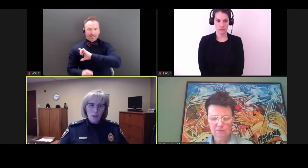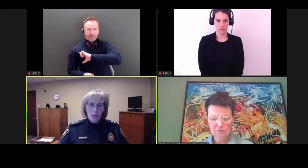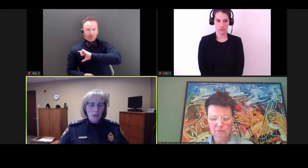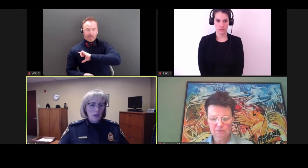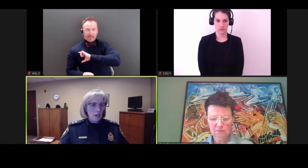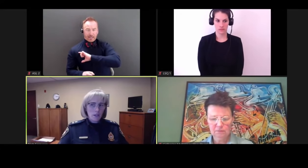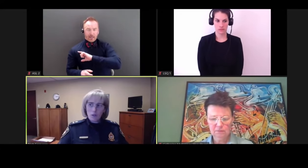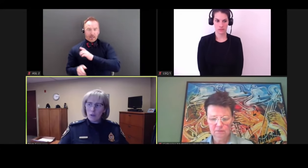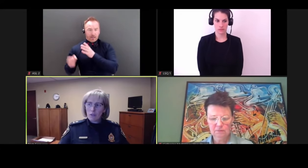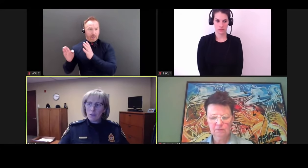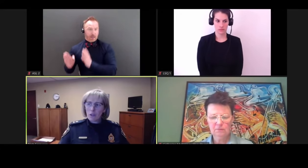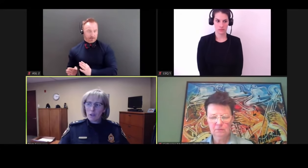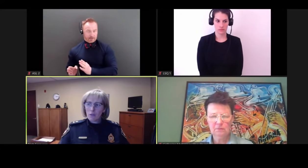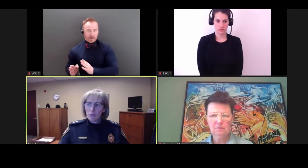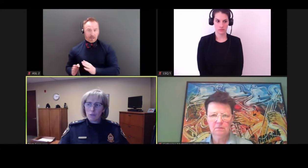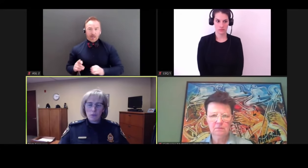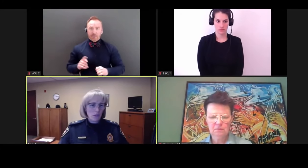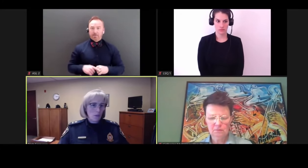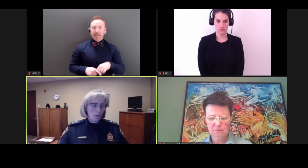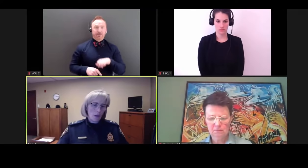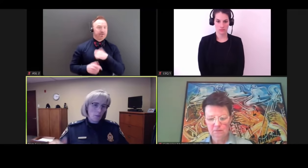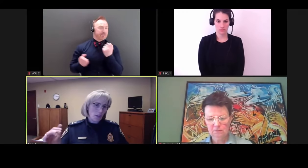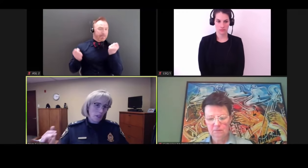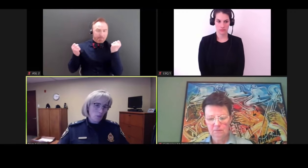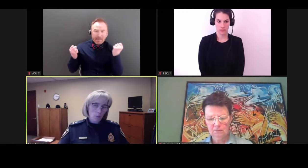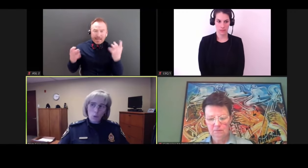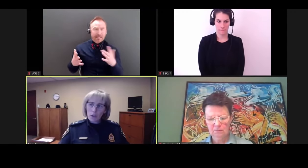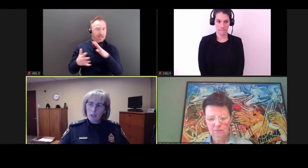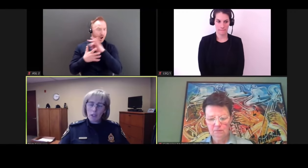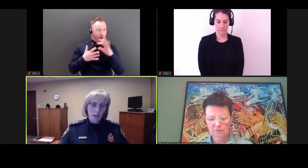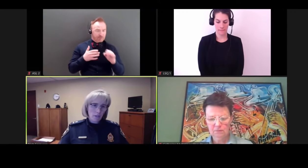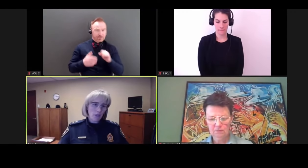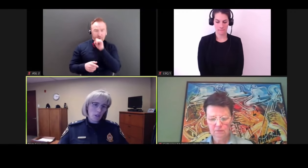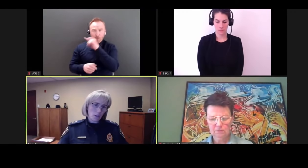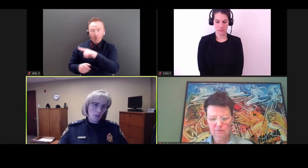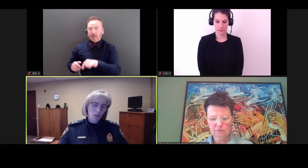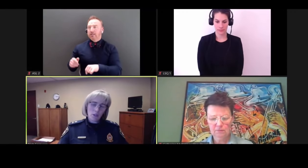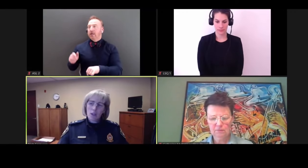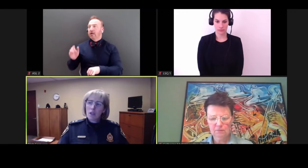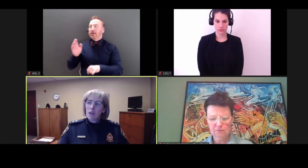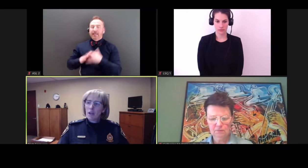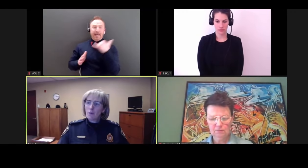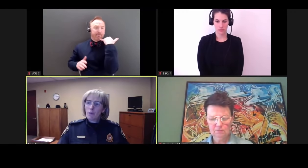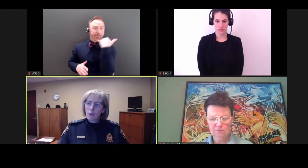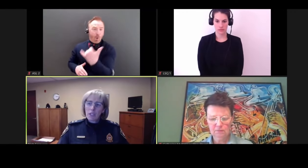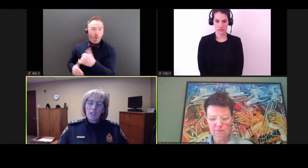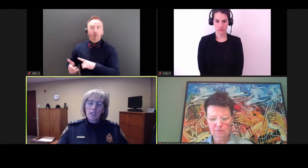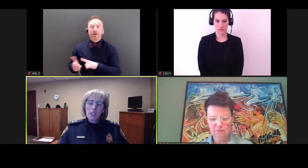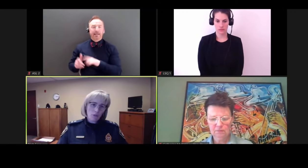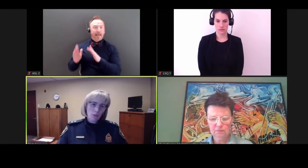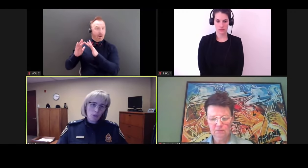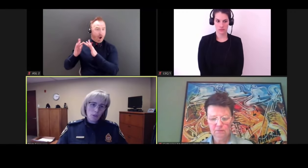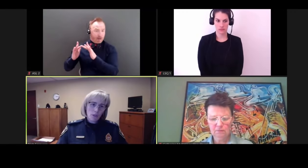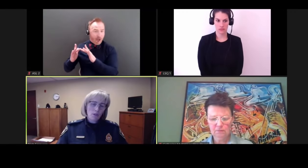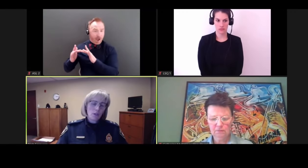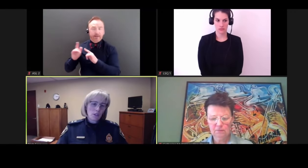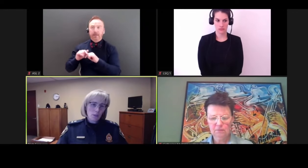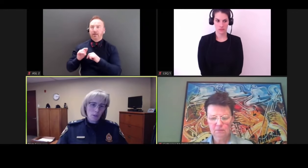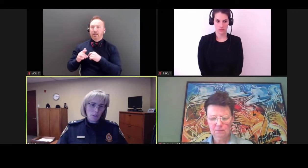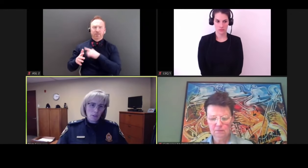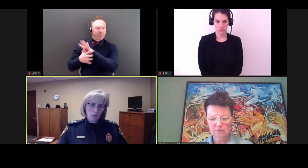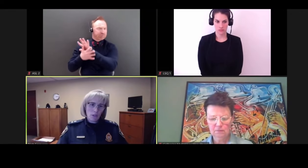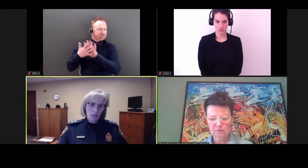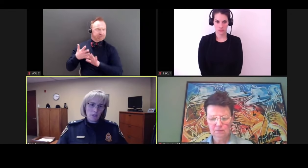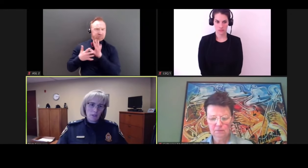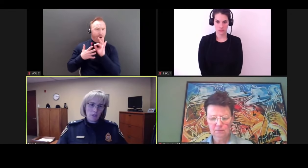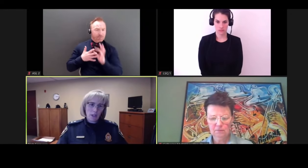call, all of our numbers. They can report online if they're concerned. But we need to hear from you for us to be